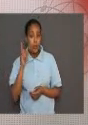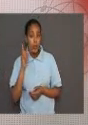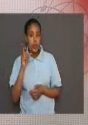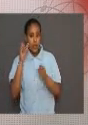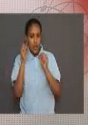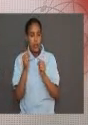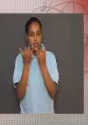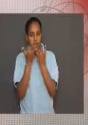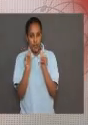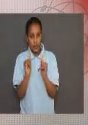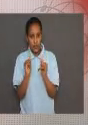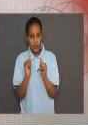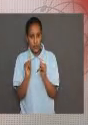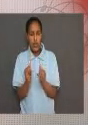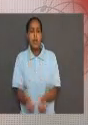DNA.